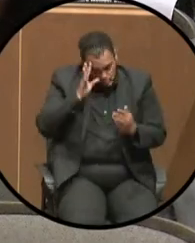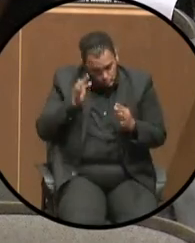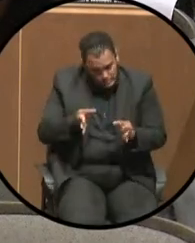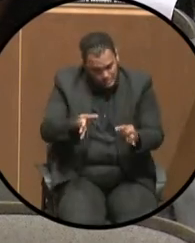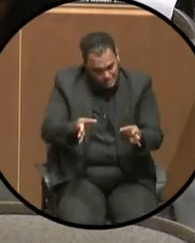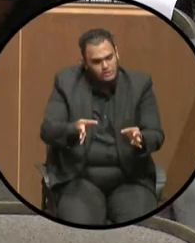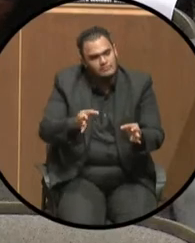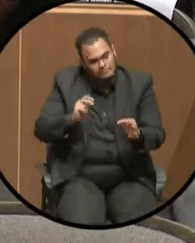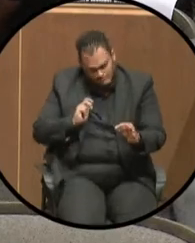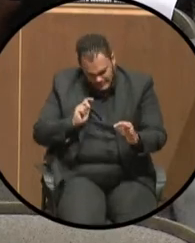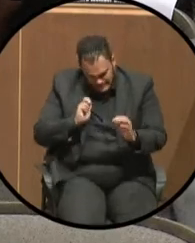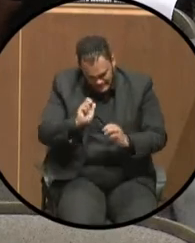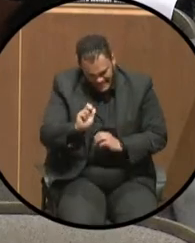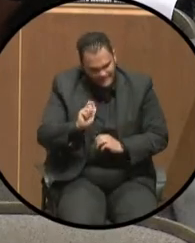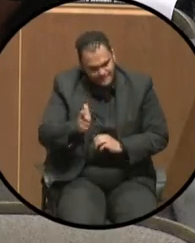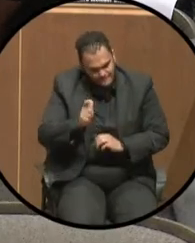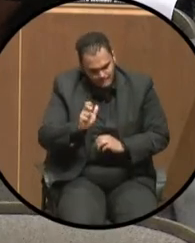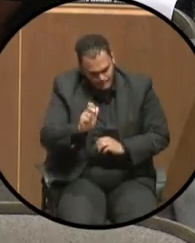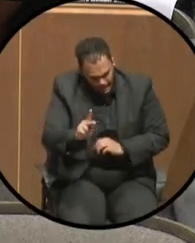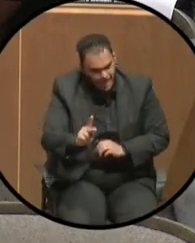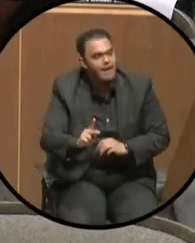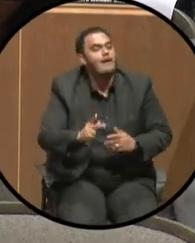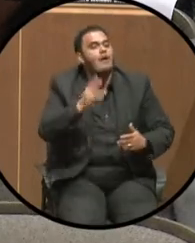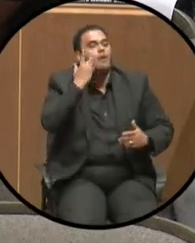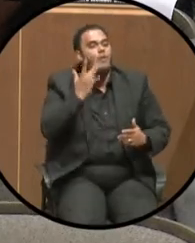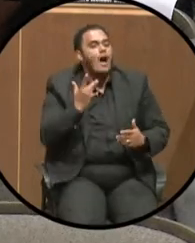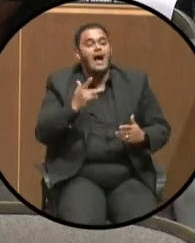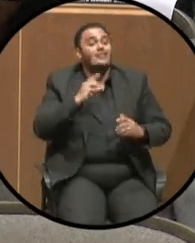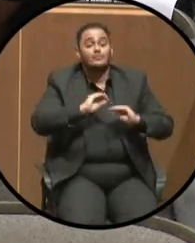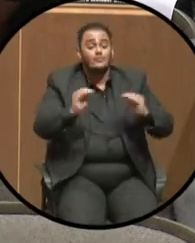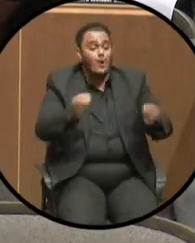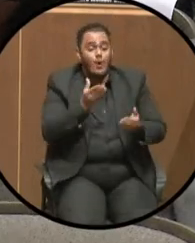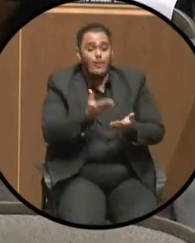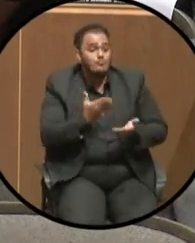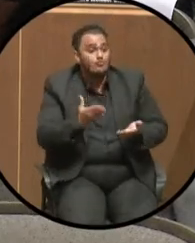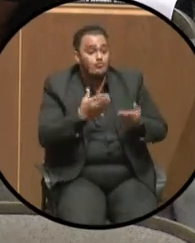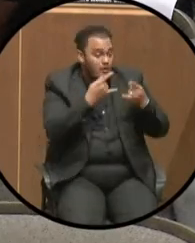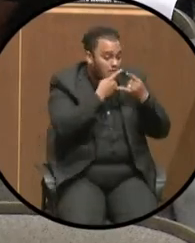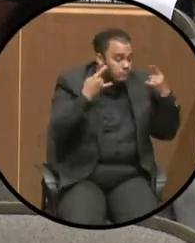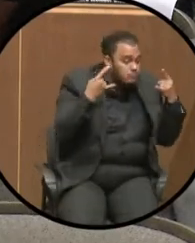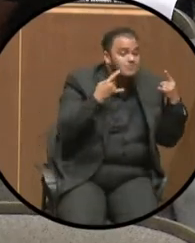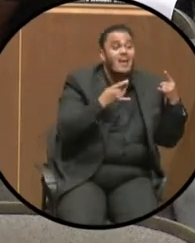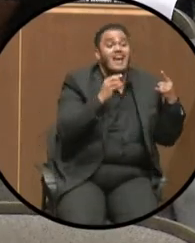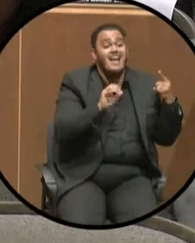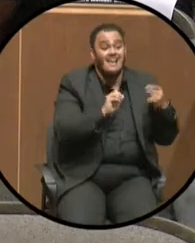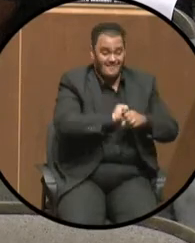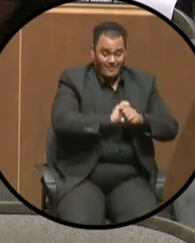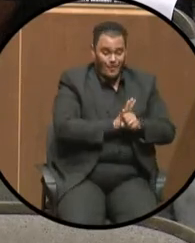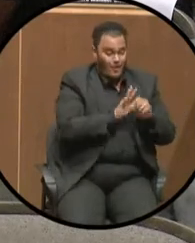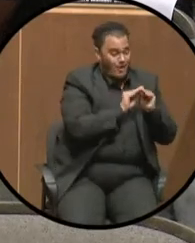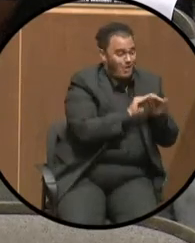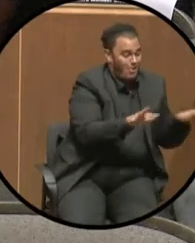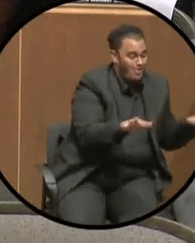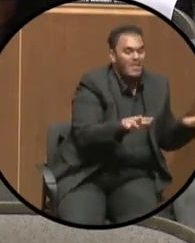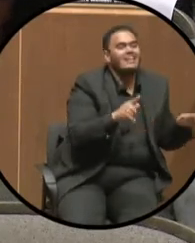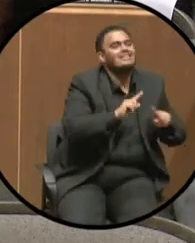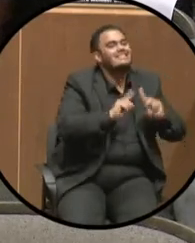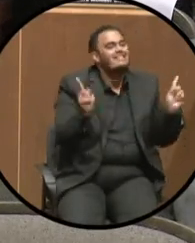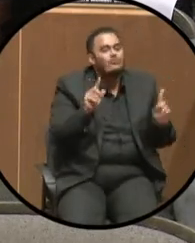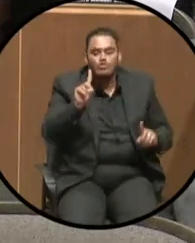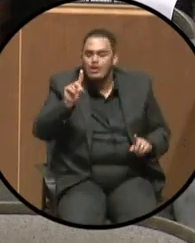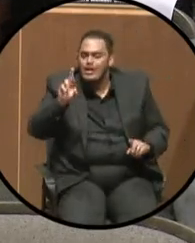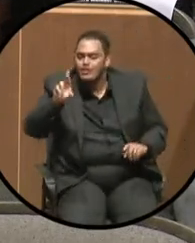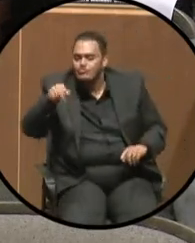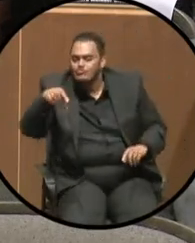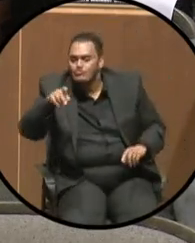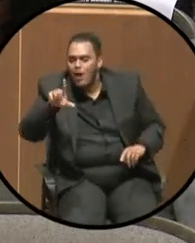and research stating masks stop viral spread. There's a difference between droplets and viral spread. The state of Florida, as of July 1st, has put